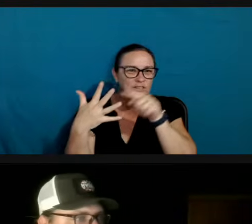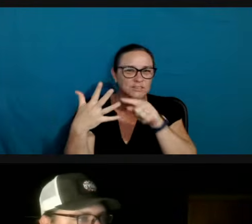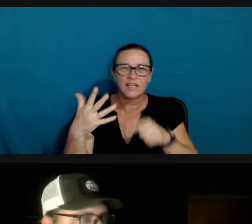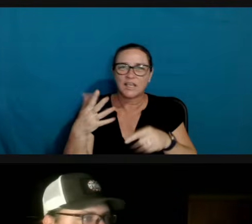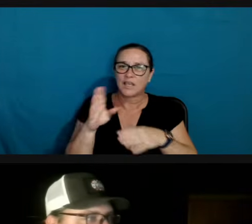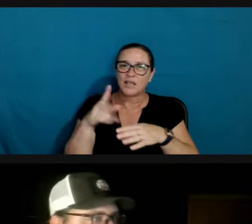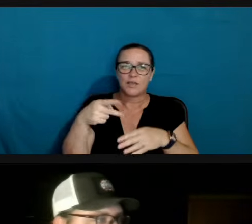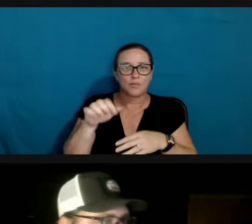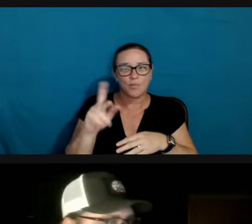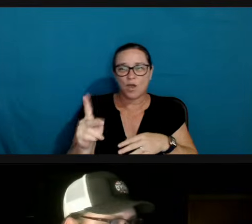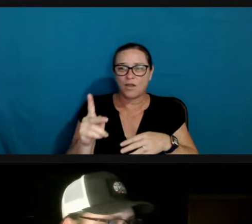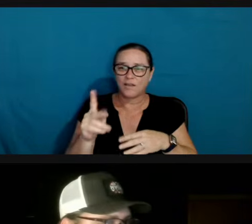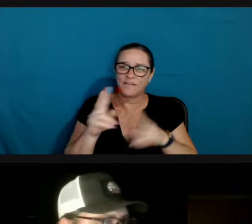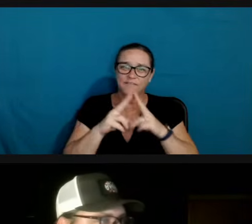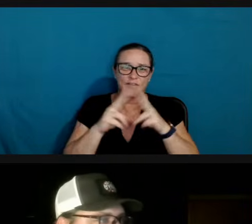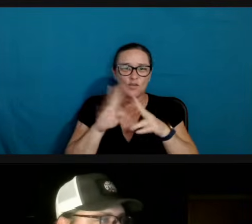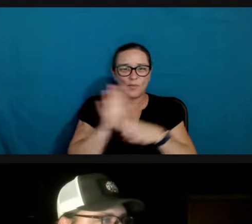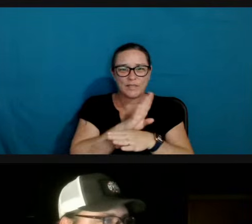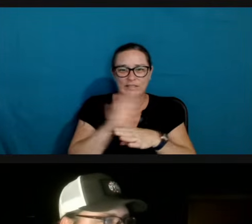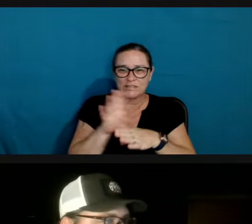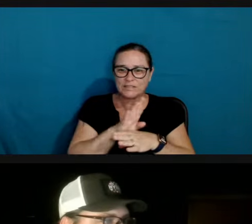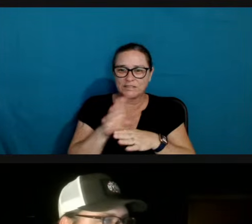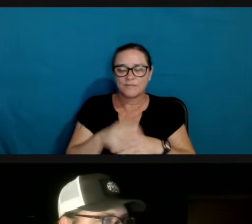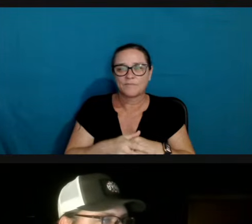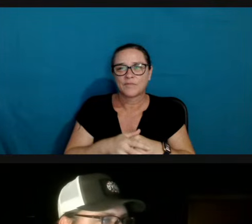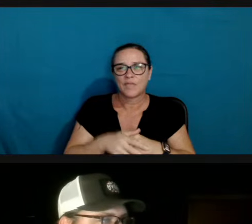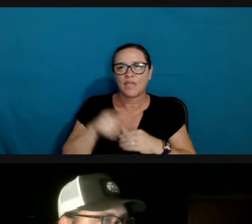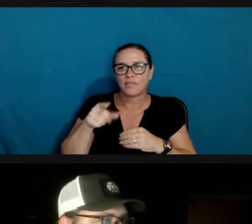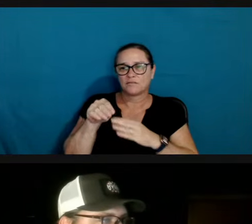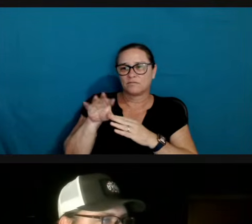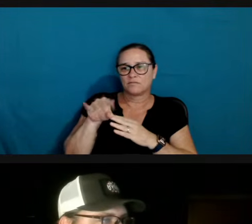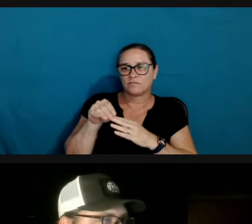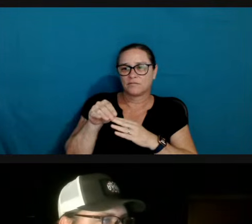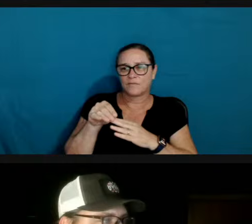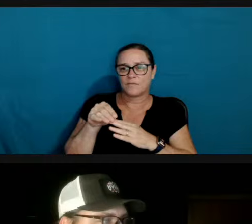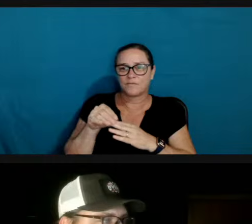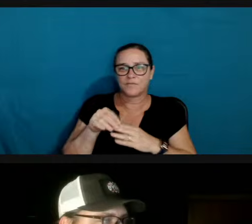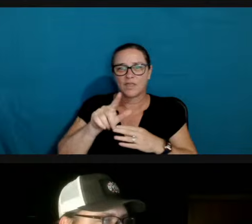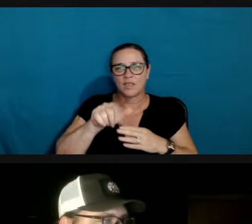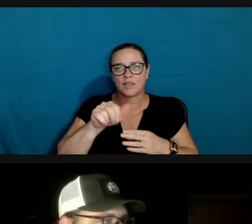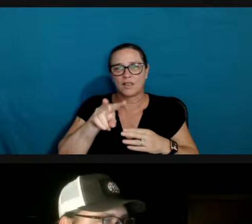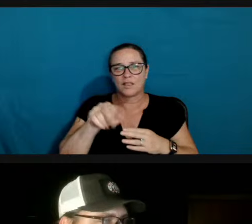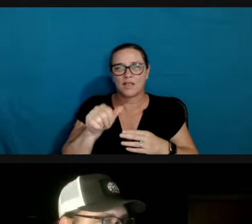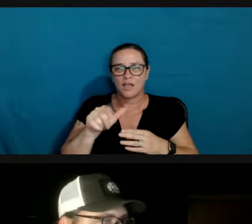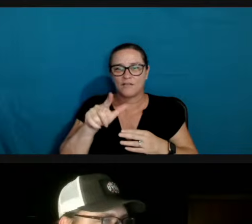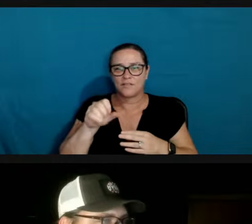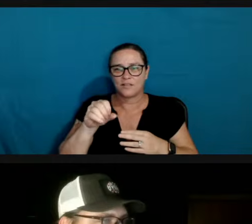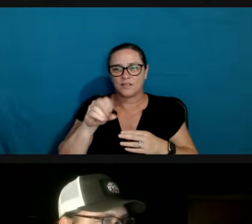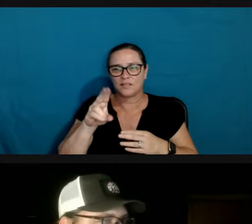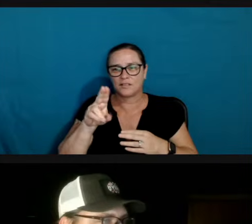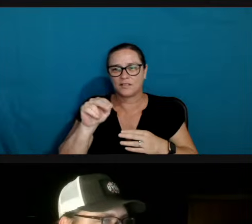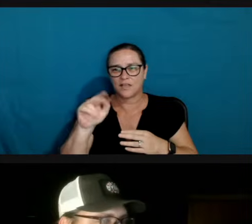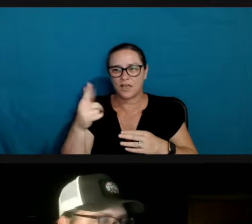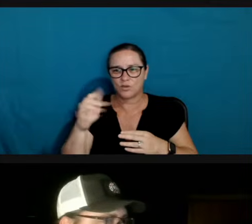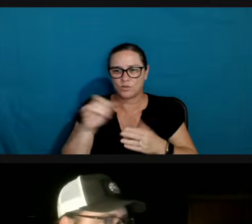is busy. There's a shot of the lava lounge, the roof that came down